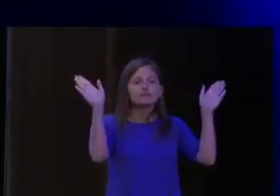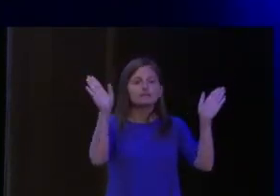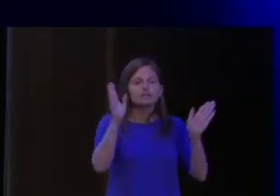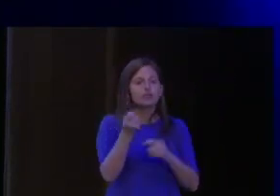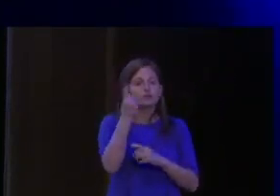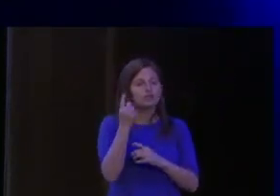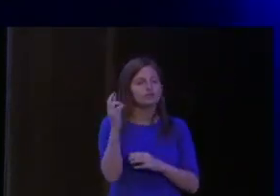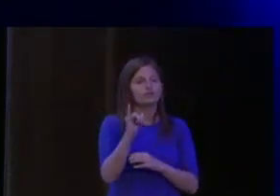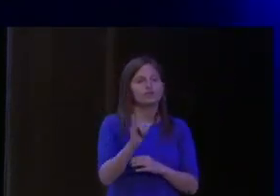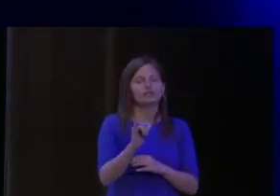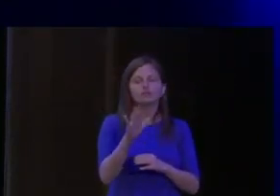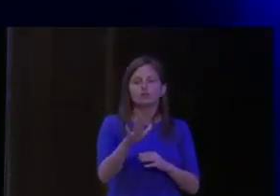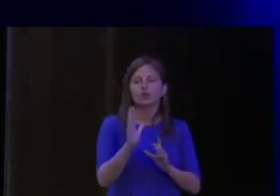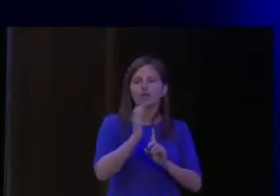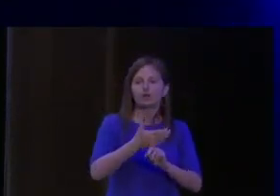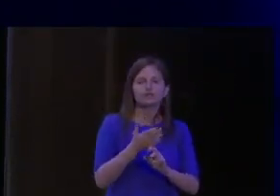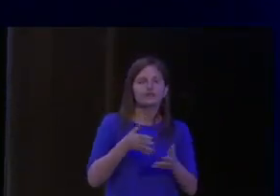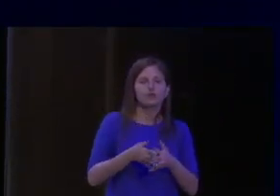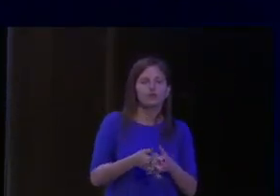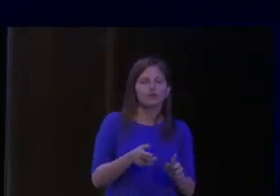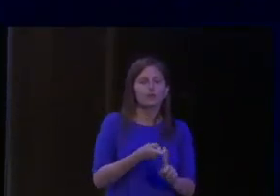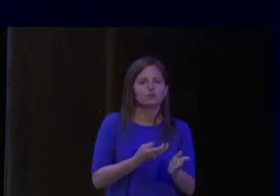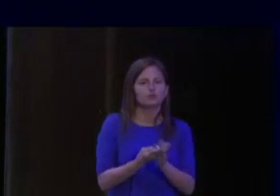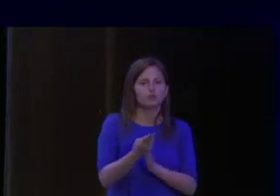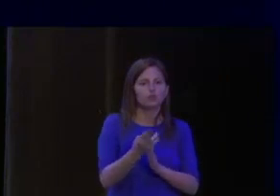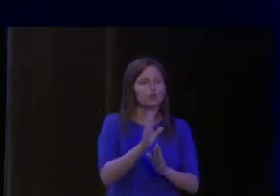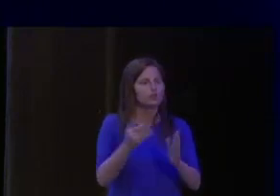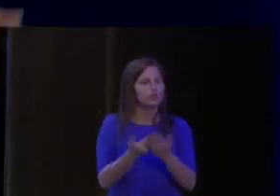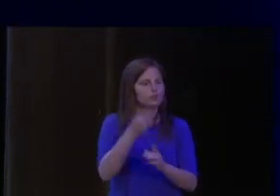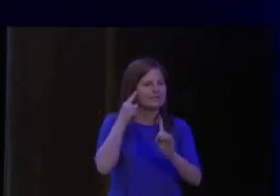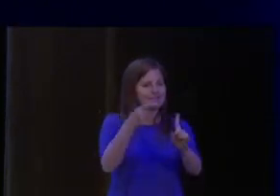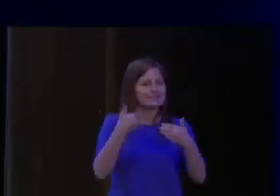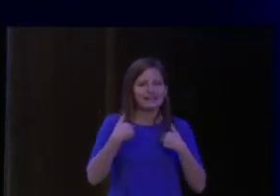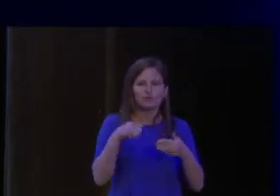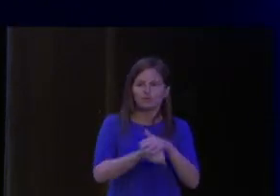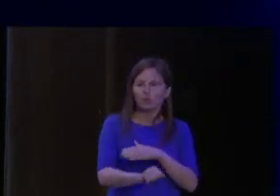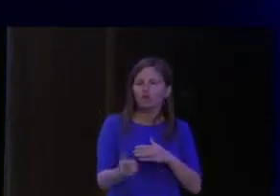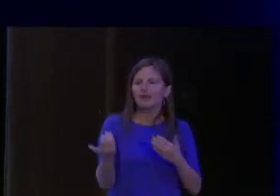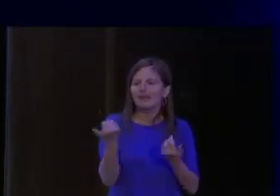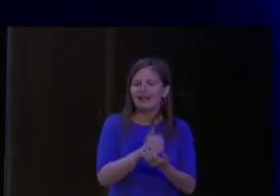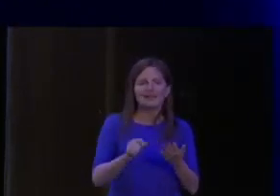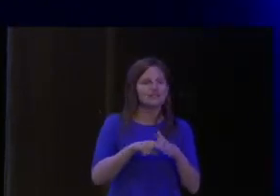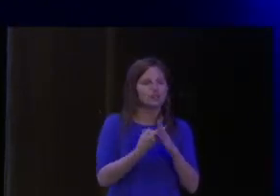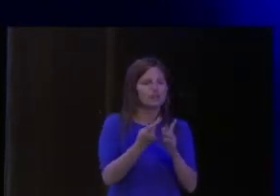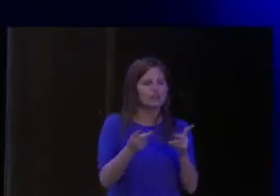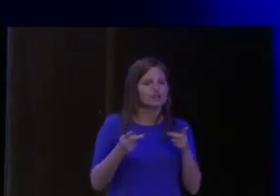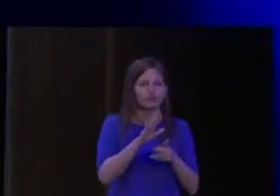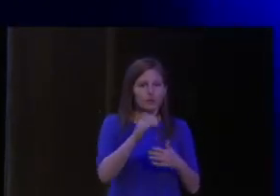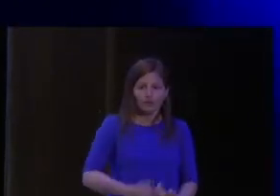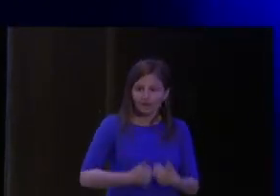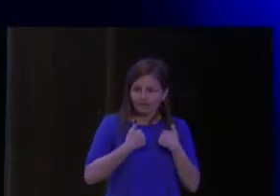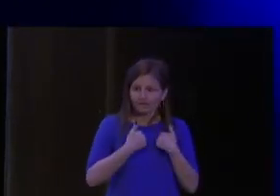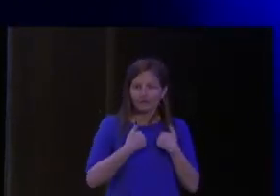revelation, your character is infused by truth, and then you have a whole new destiny so that you can be born in any starting place in your